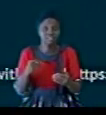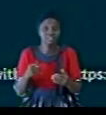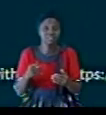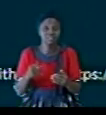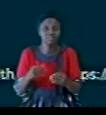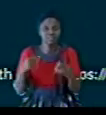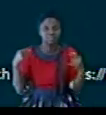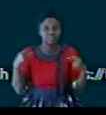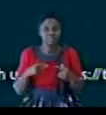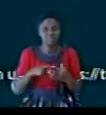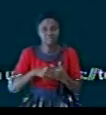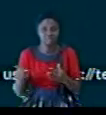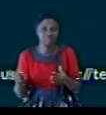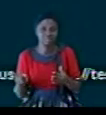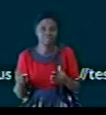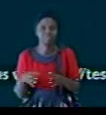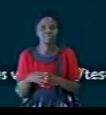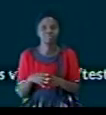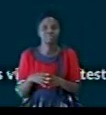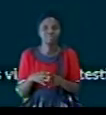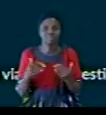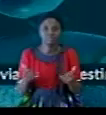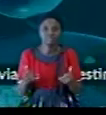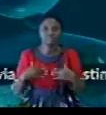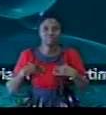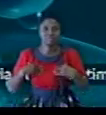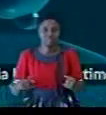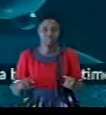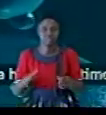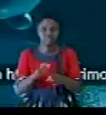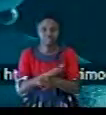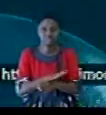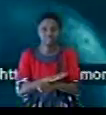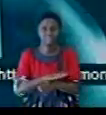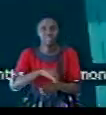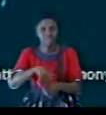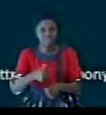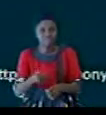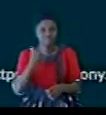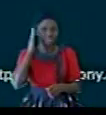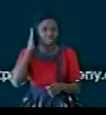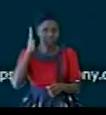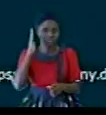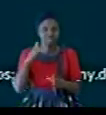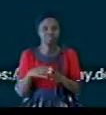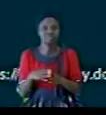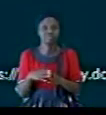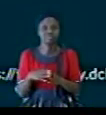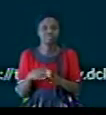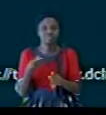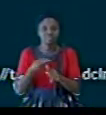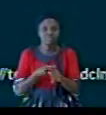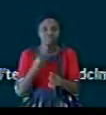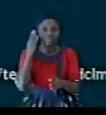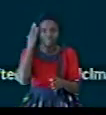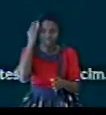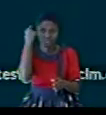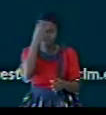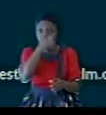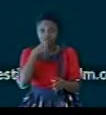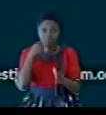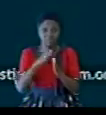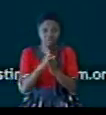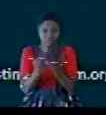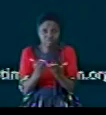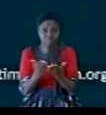have this coming from Brights or SAS from the Facebook page from Edo State.